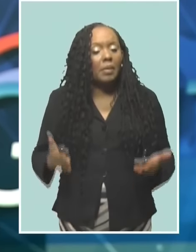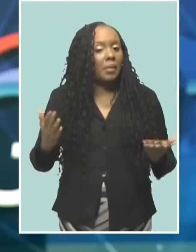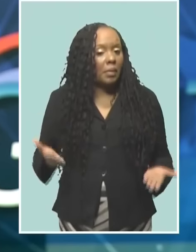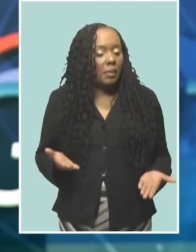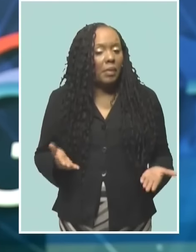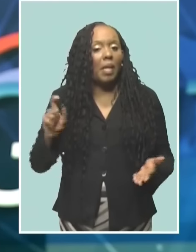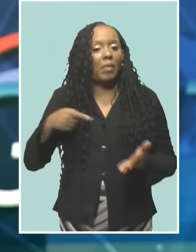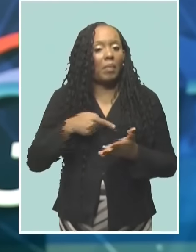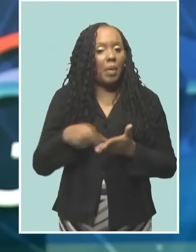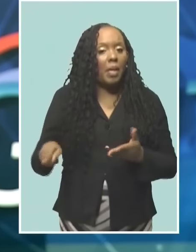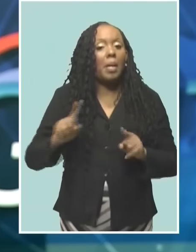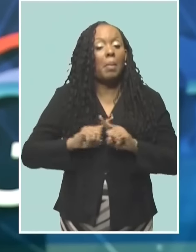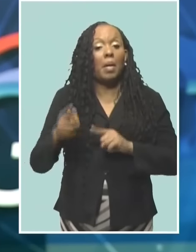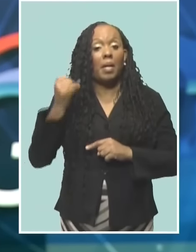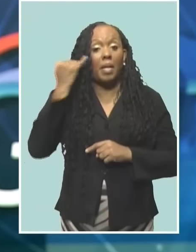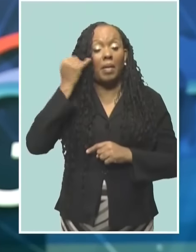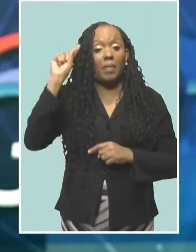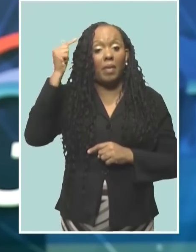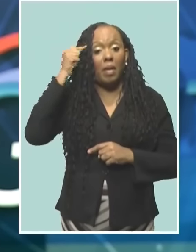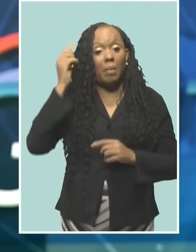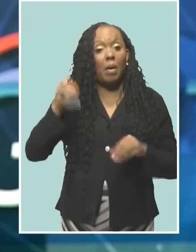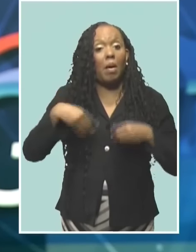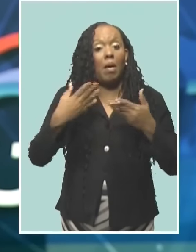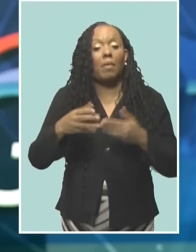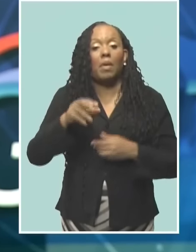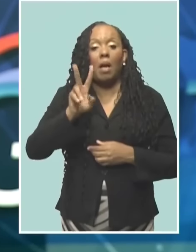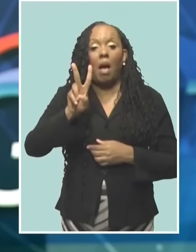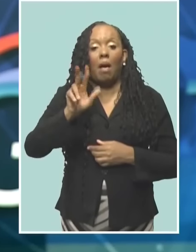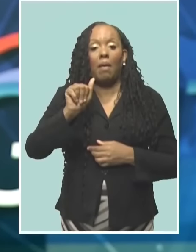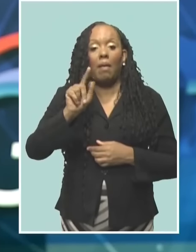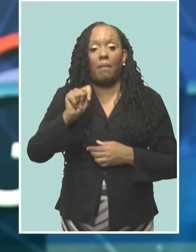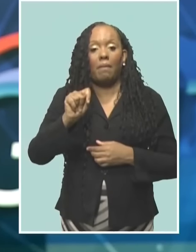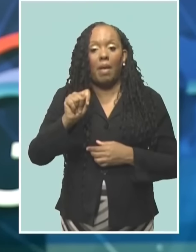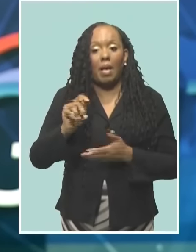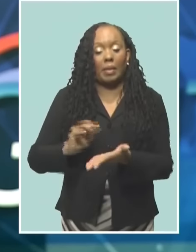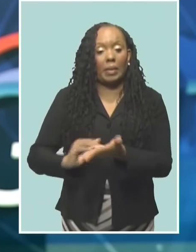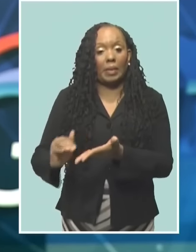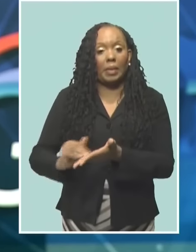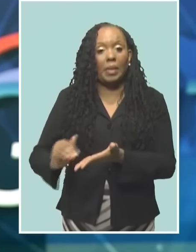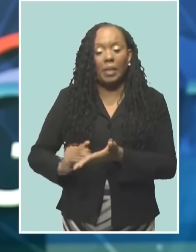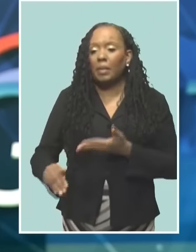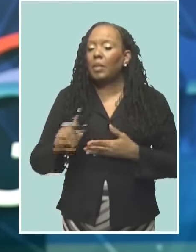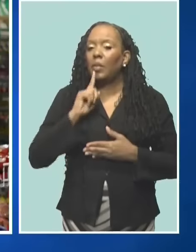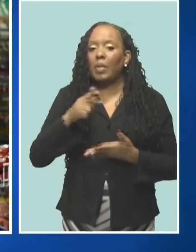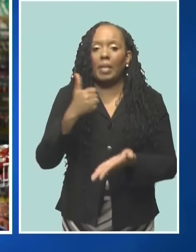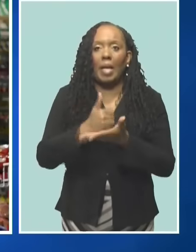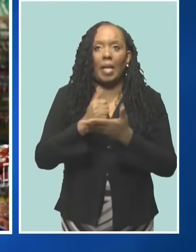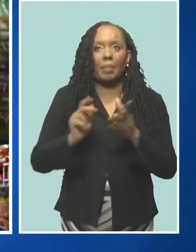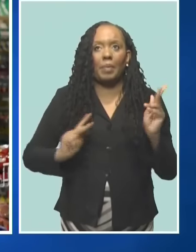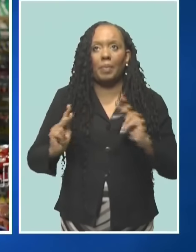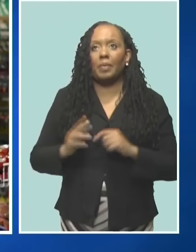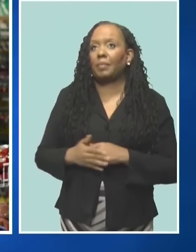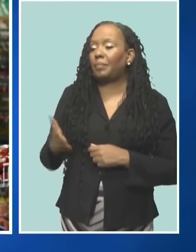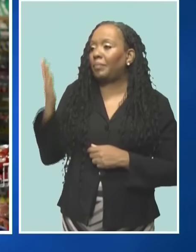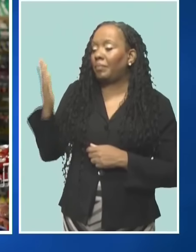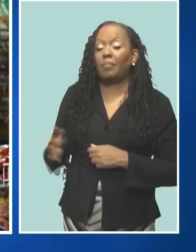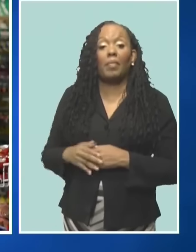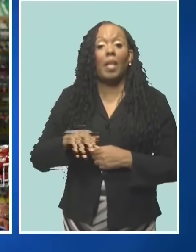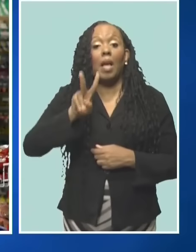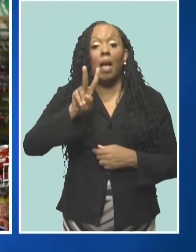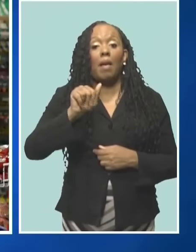businesses and alleviate some financial strain for consumers this Yuletide season. VAT-free was awesome. VAT-free